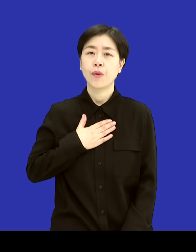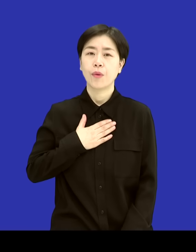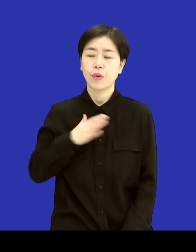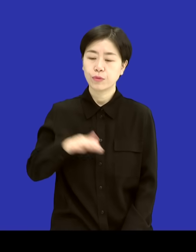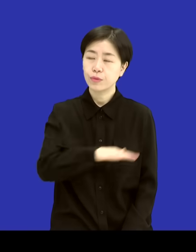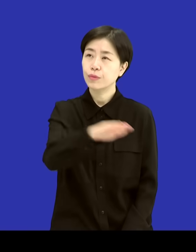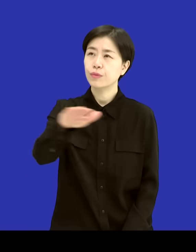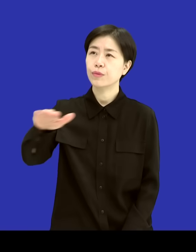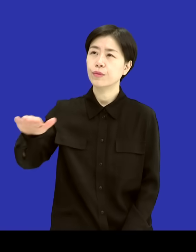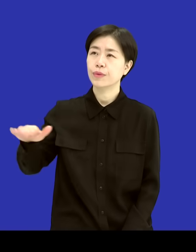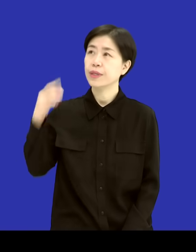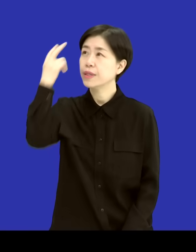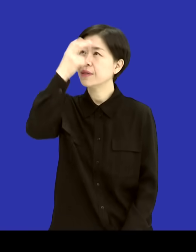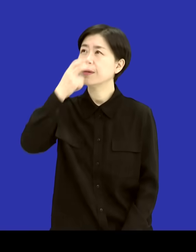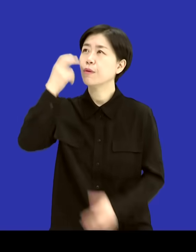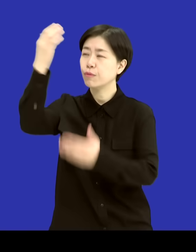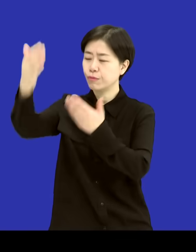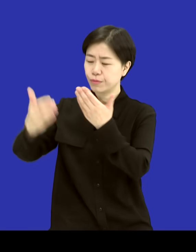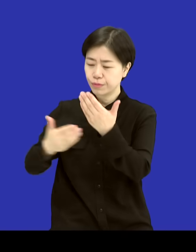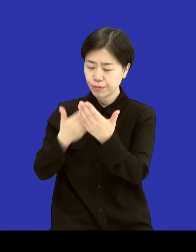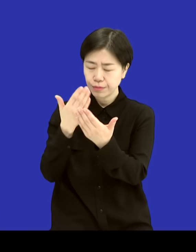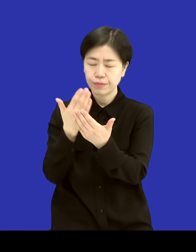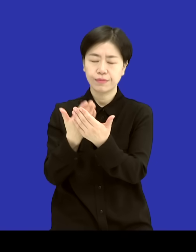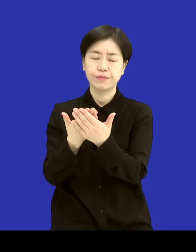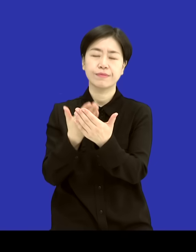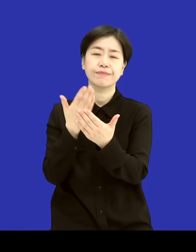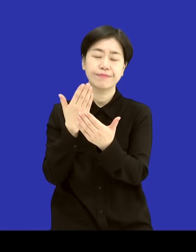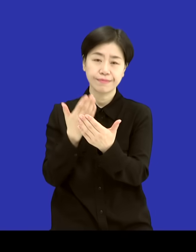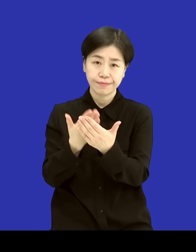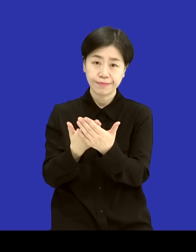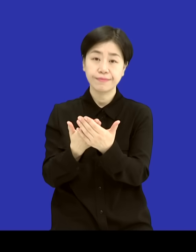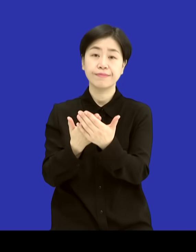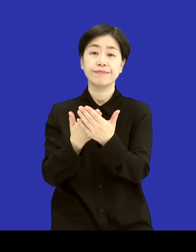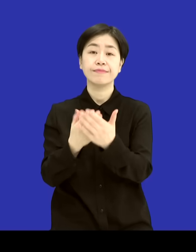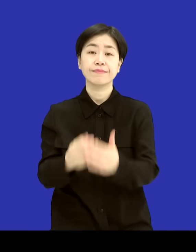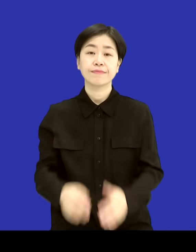you be our eyes